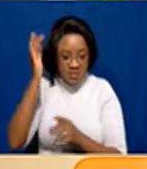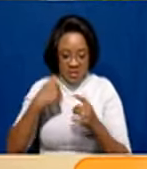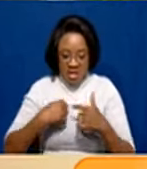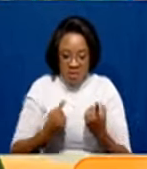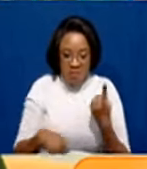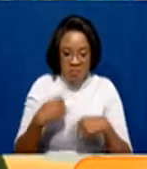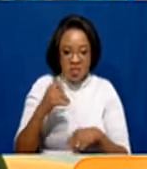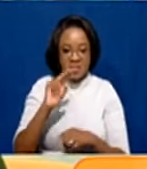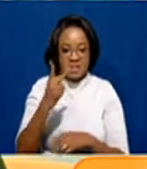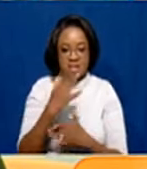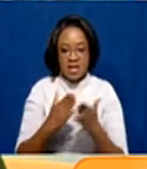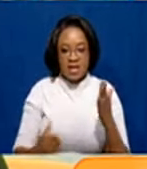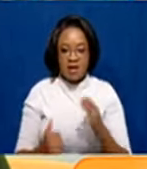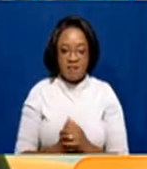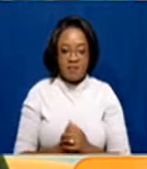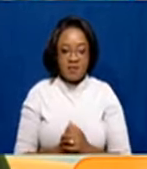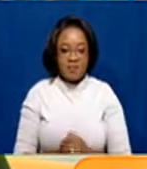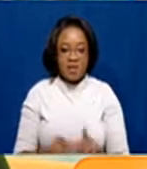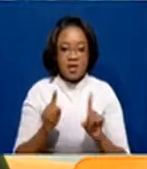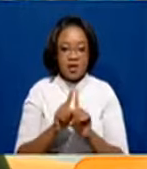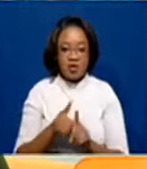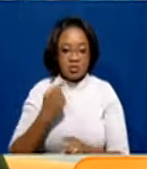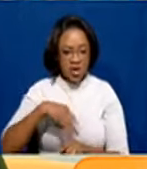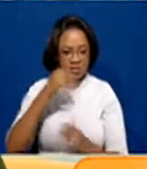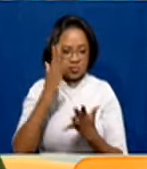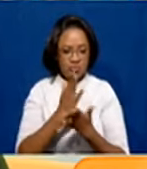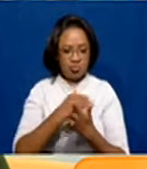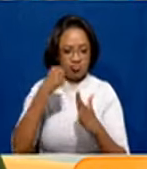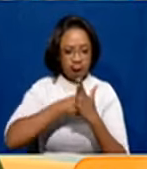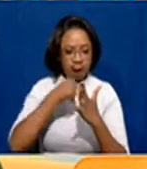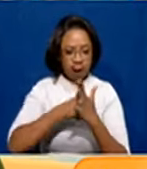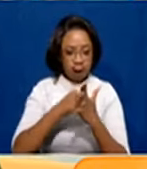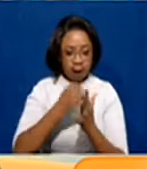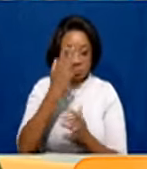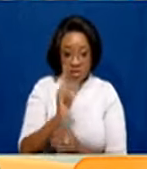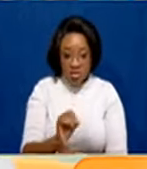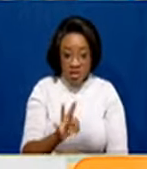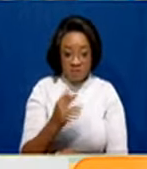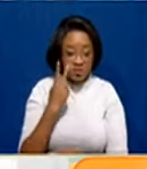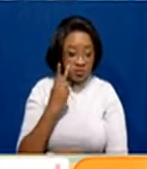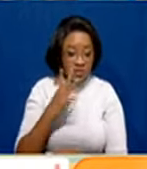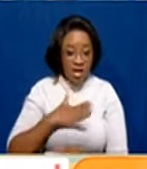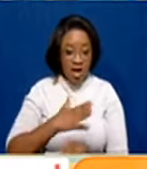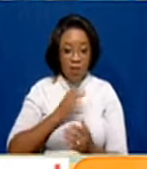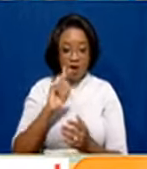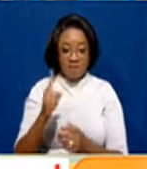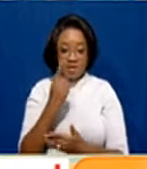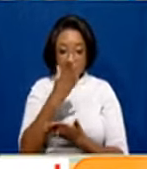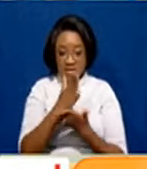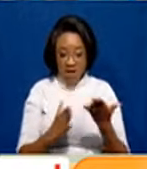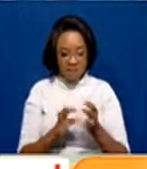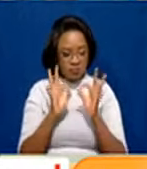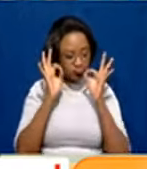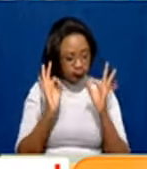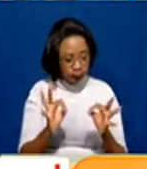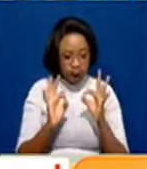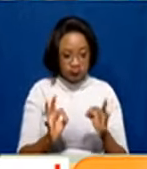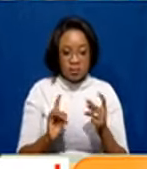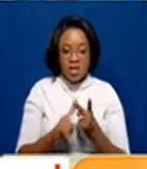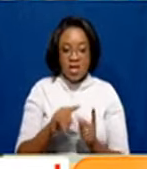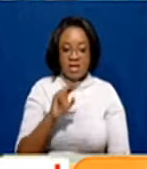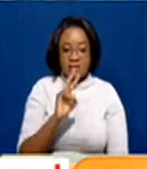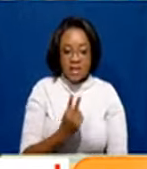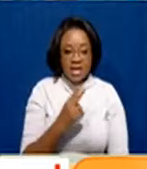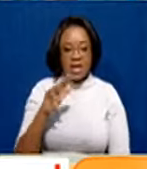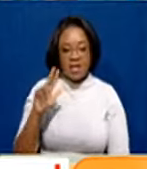second half. And we put up a good fight. If you look at our first half, very wonderful. Third